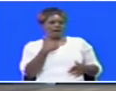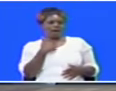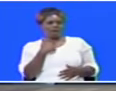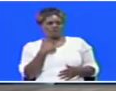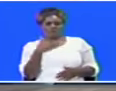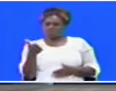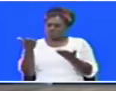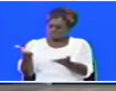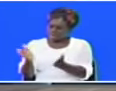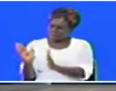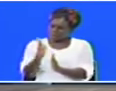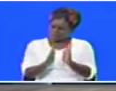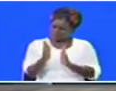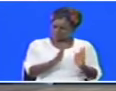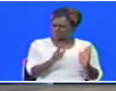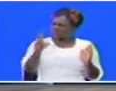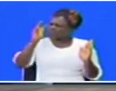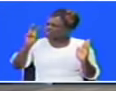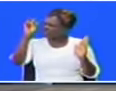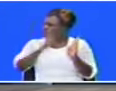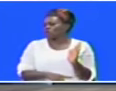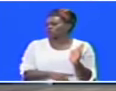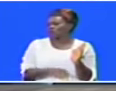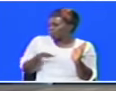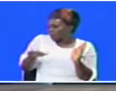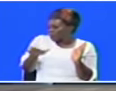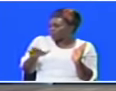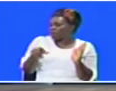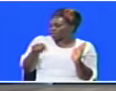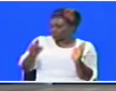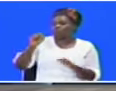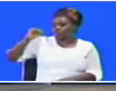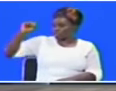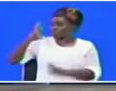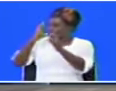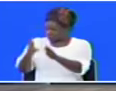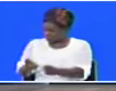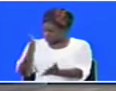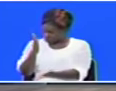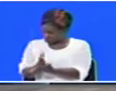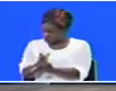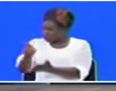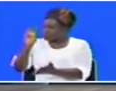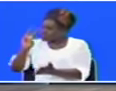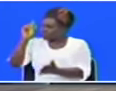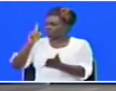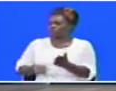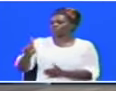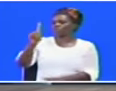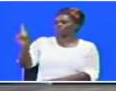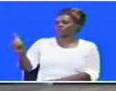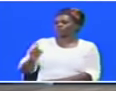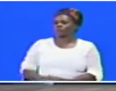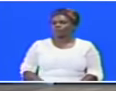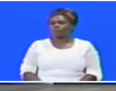ground in terms of preparations. Mm-hmm. What have you seen from your end? You're a seasoned political reporter. What have you seen?